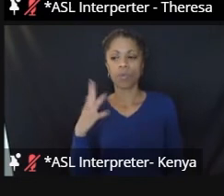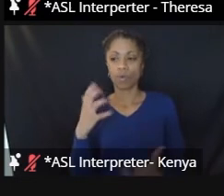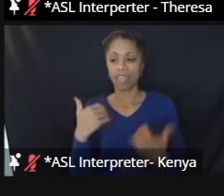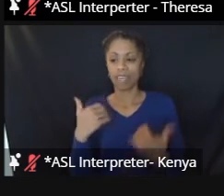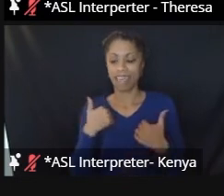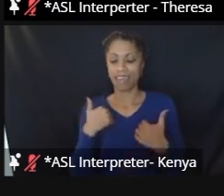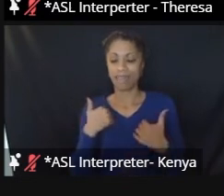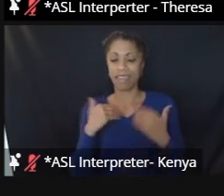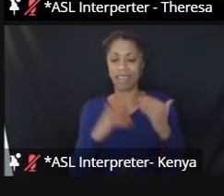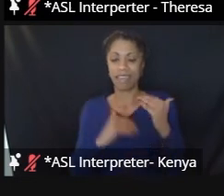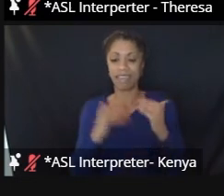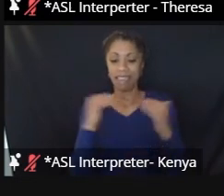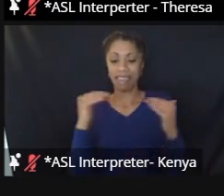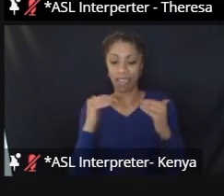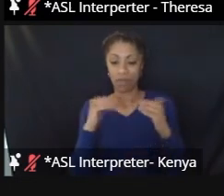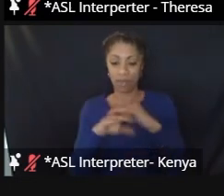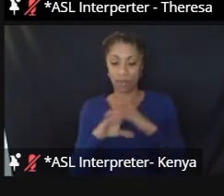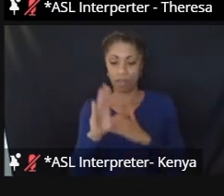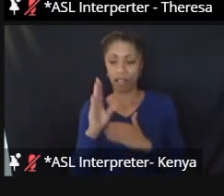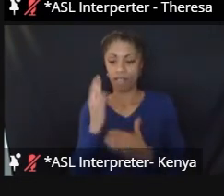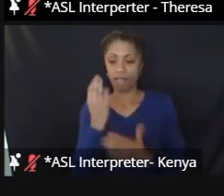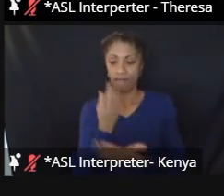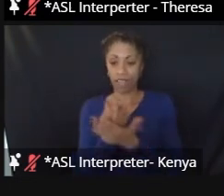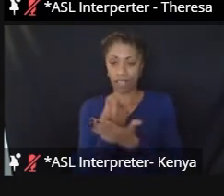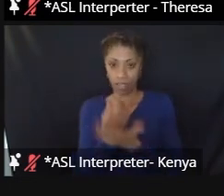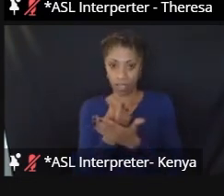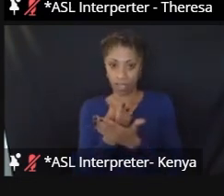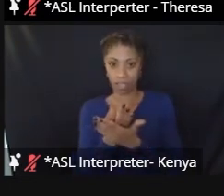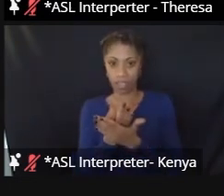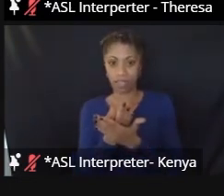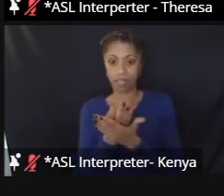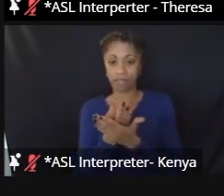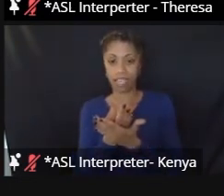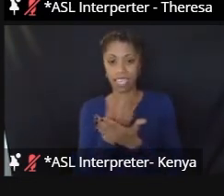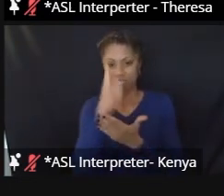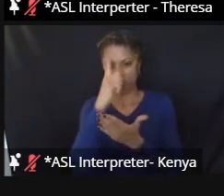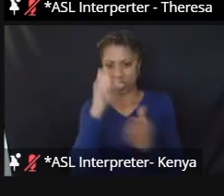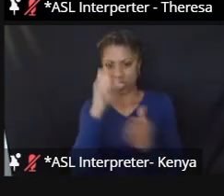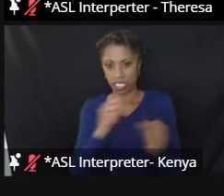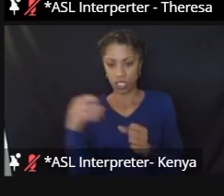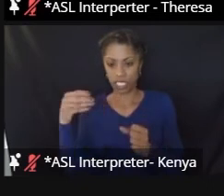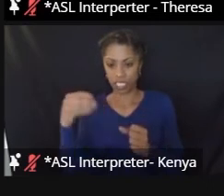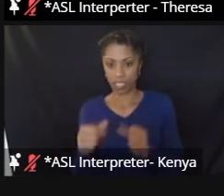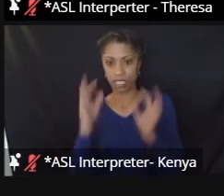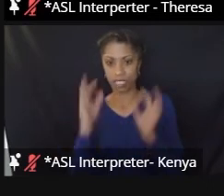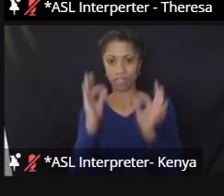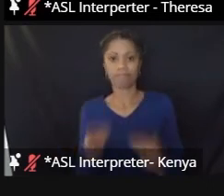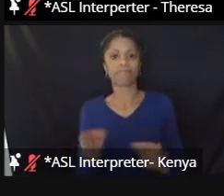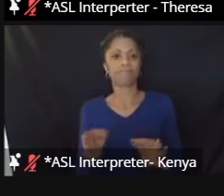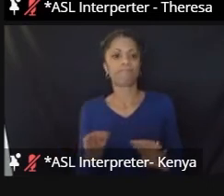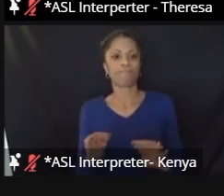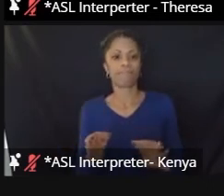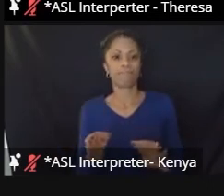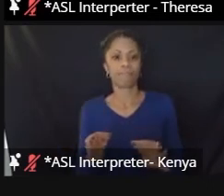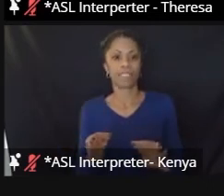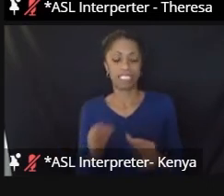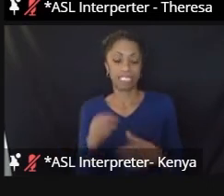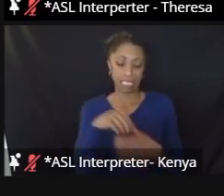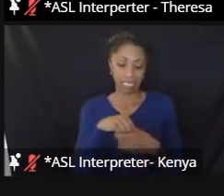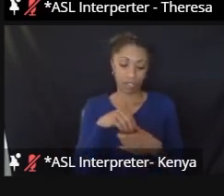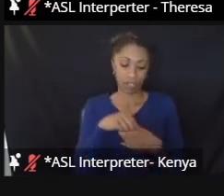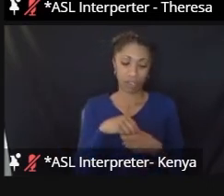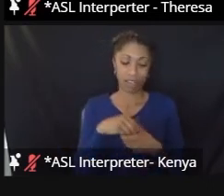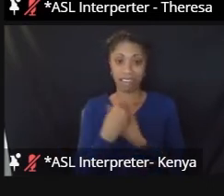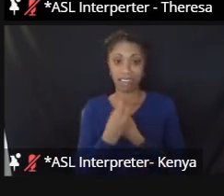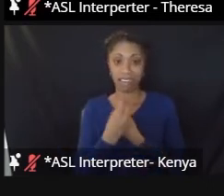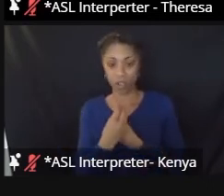spending determinations. So this is both internal and external. Are we